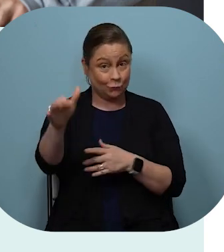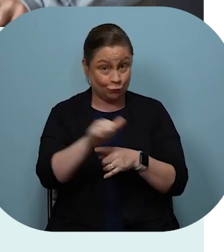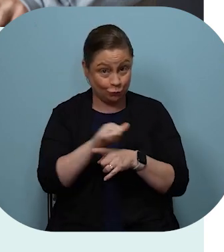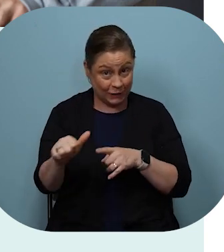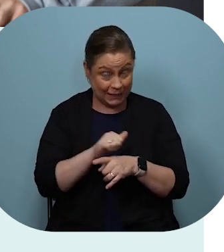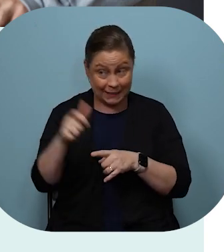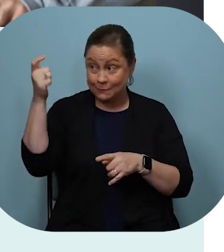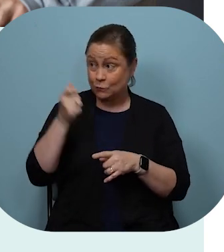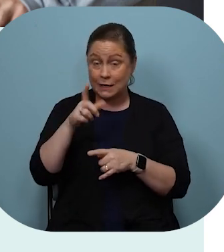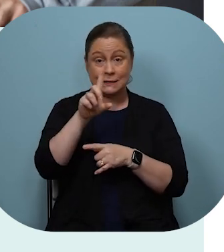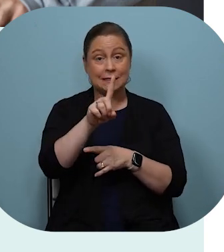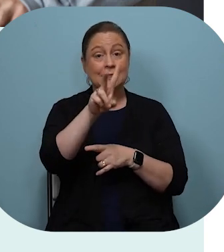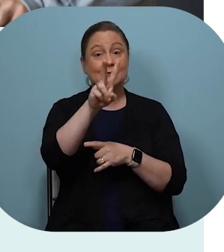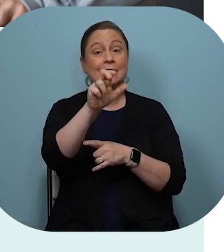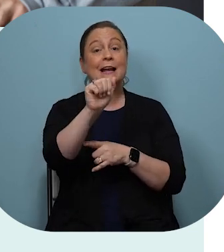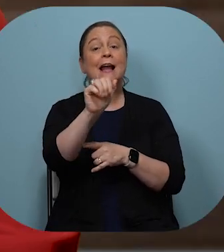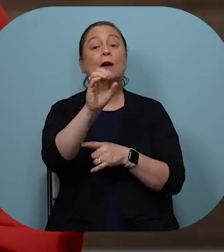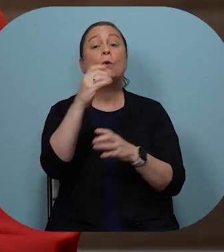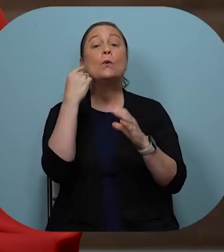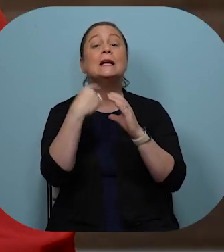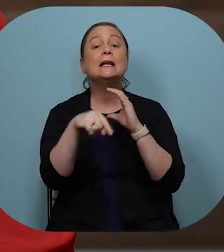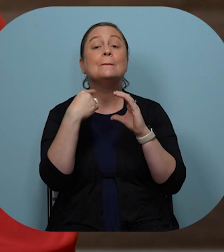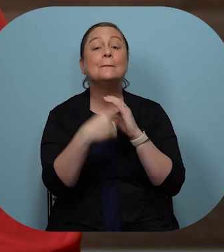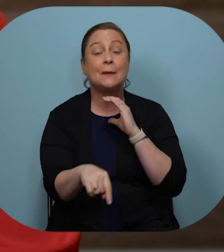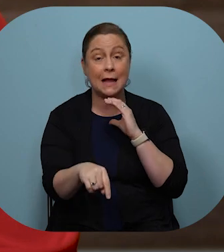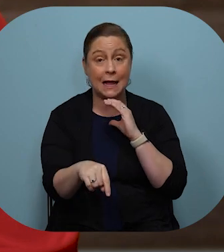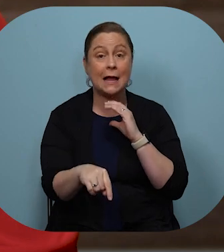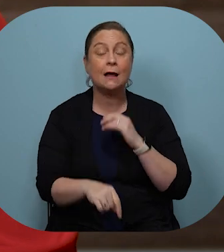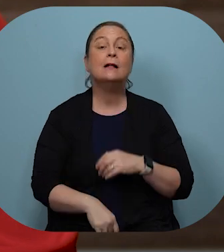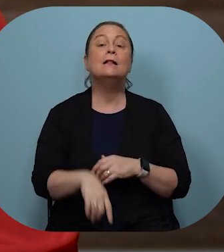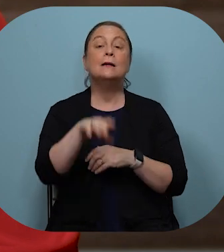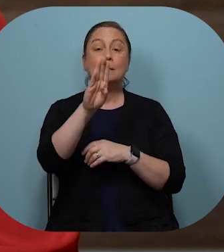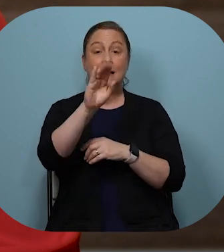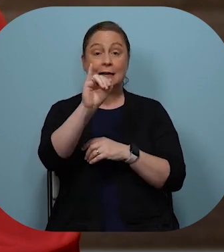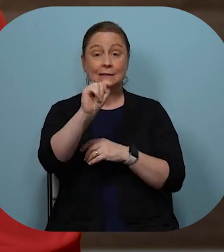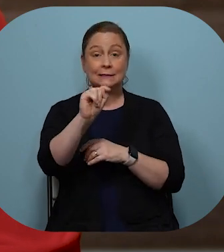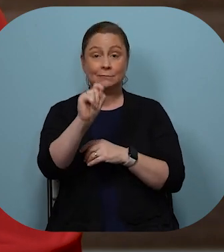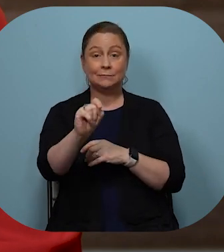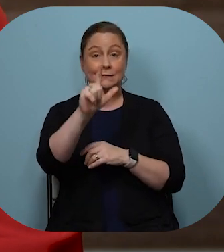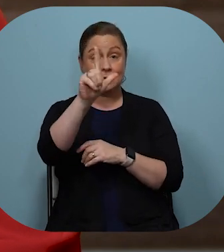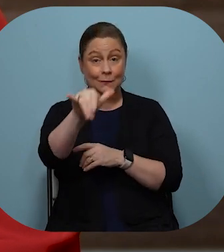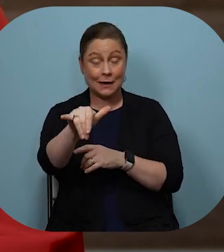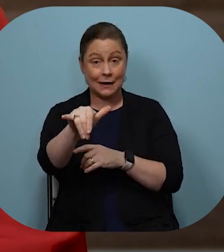subscribe to our DVAO email newsletter by visiting